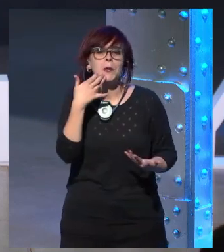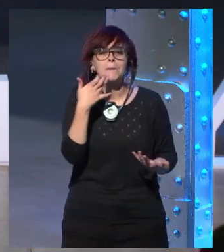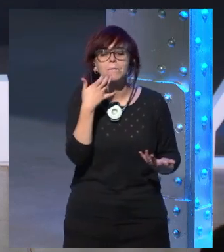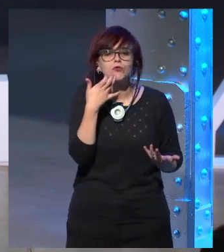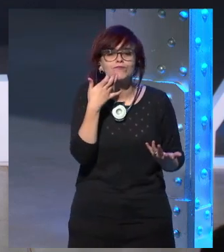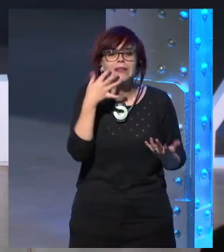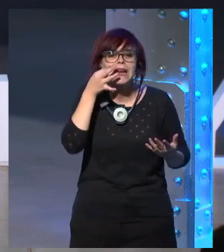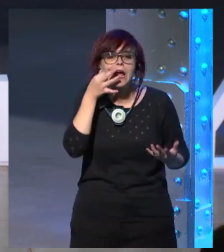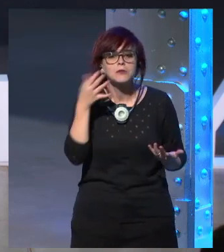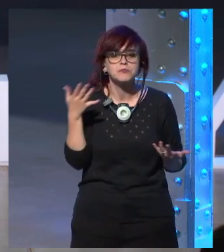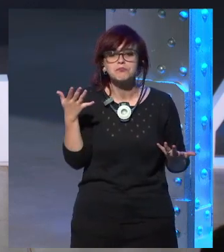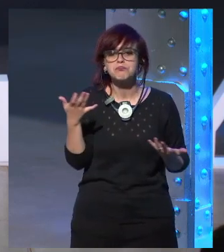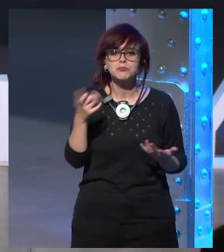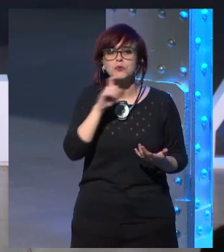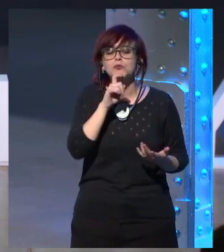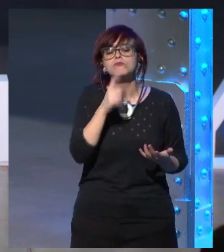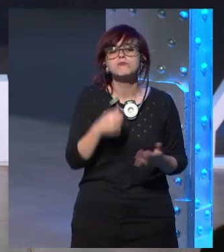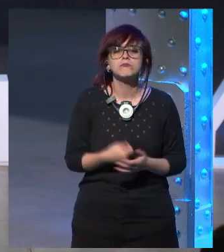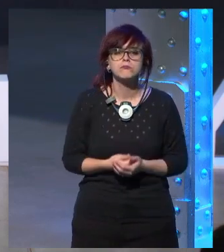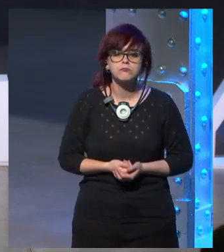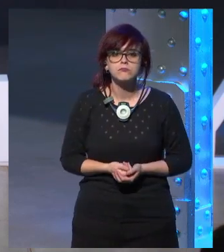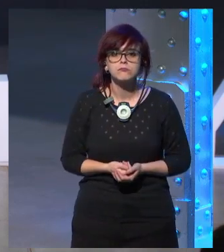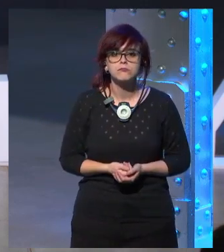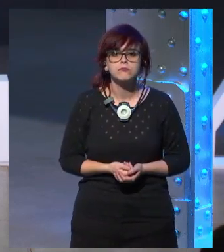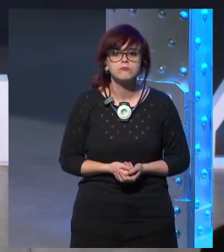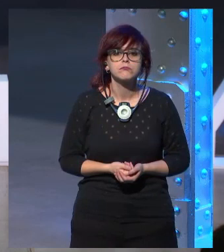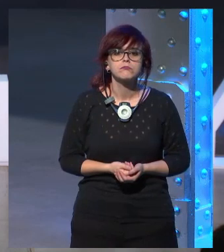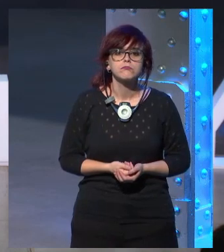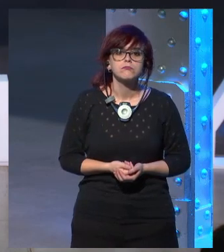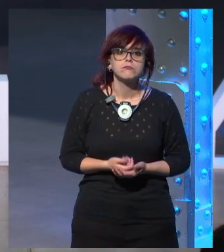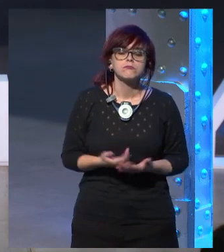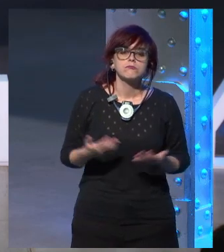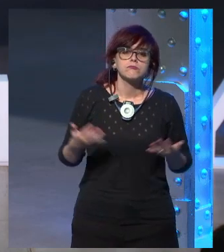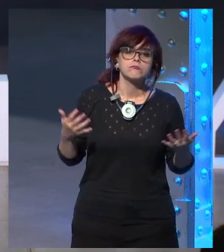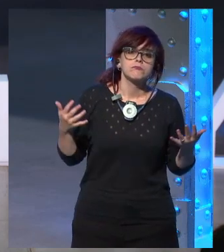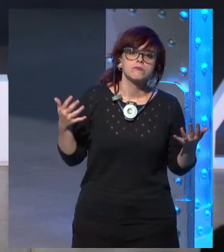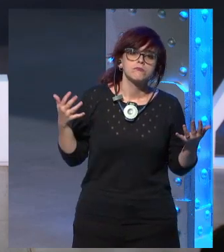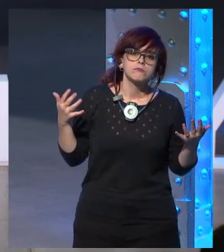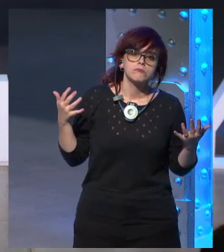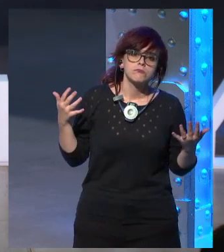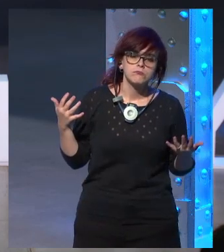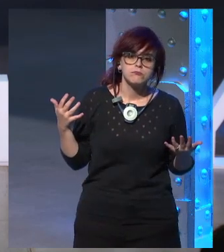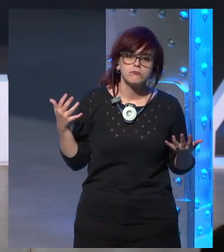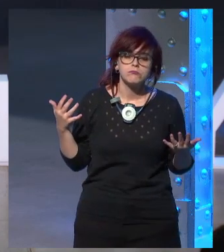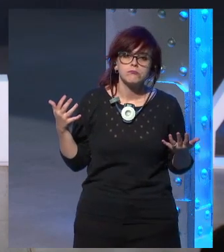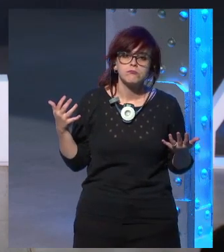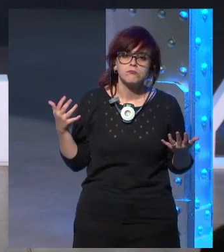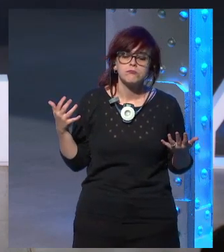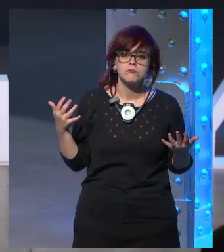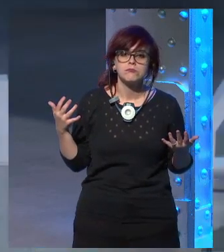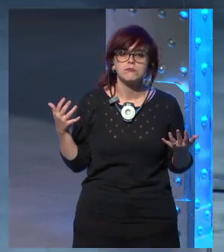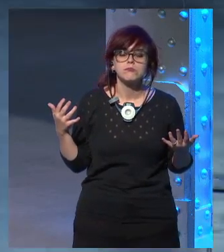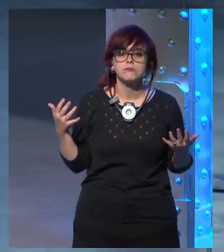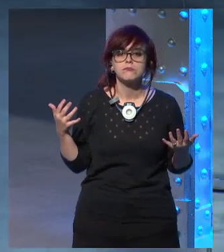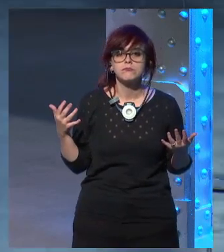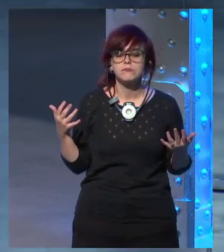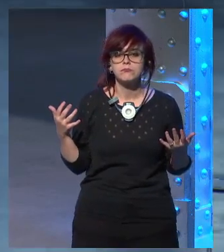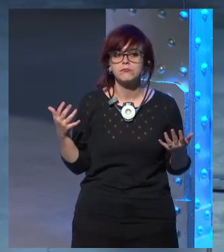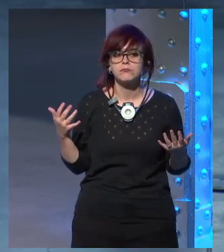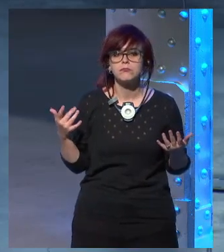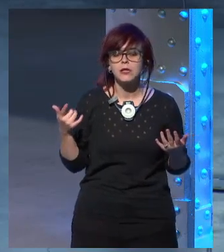be to work and to get an effort. Let's use a practical example. Could you put a practical example, please? You two, and I'll give you